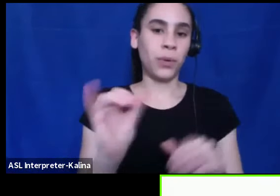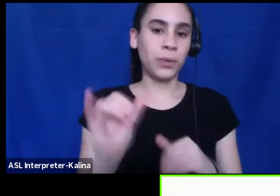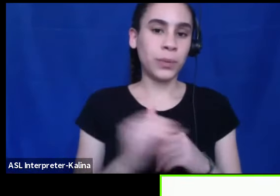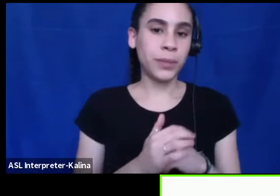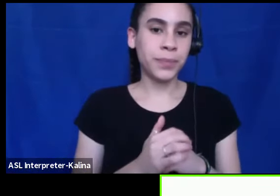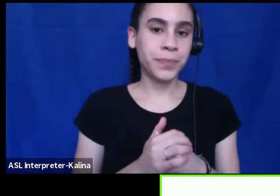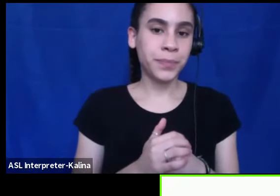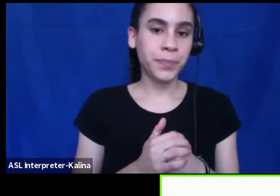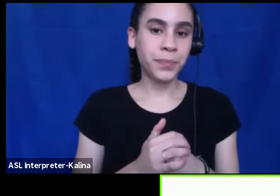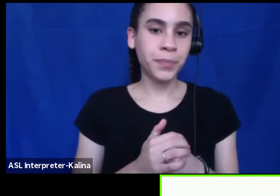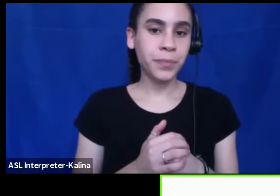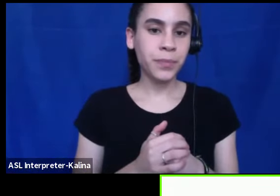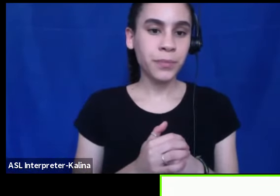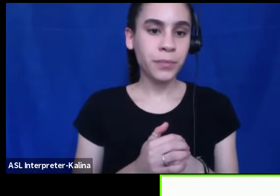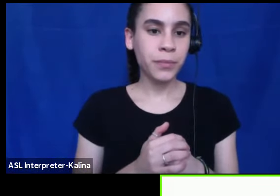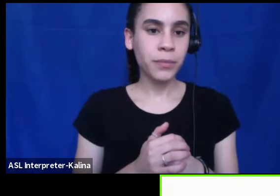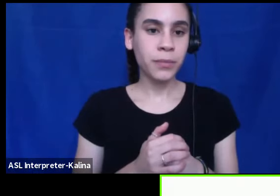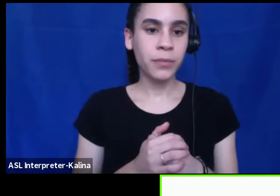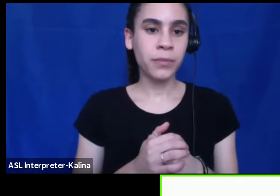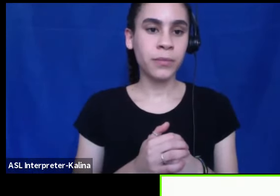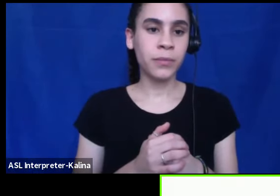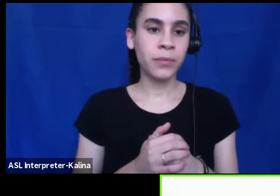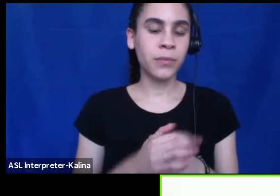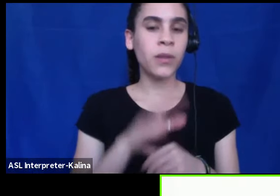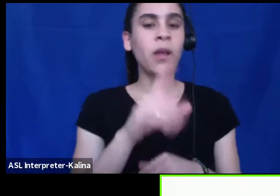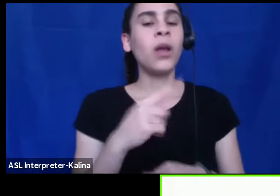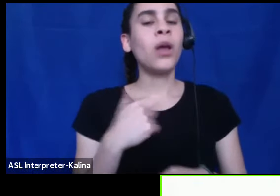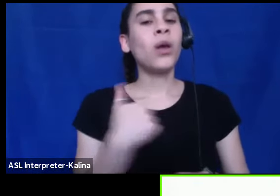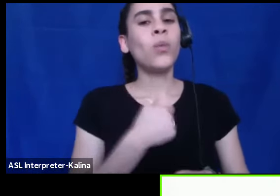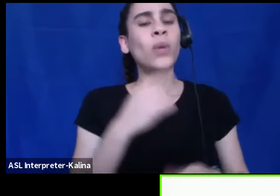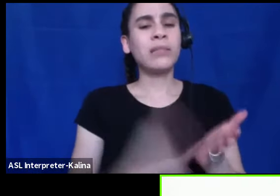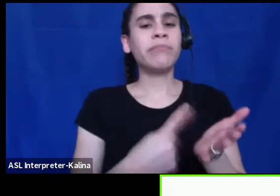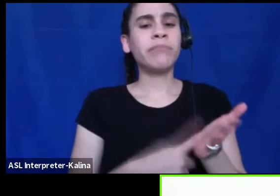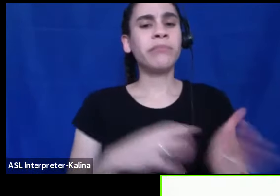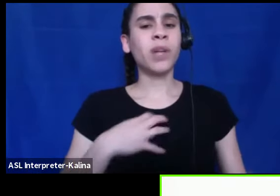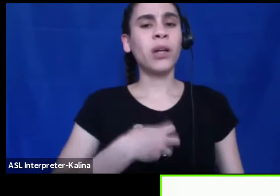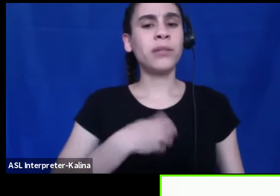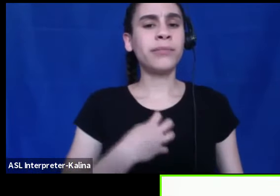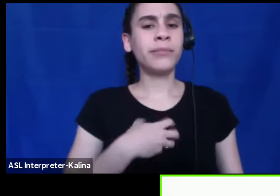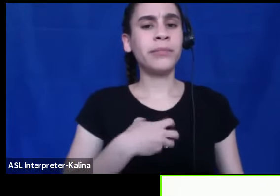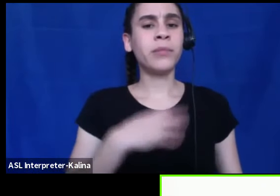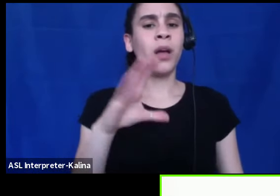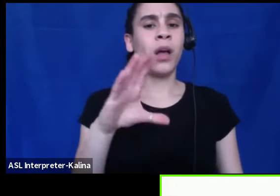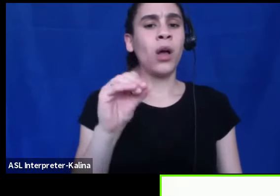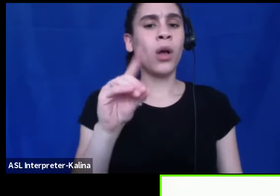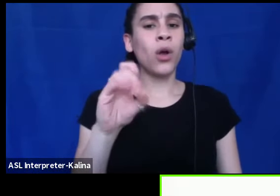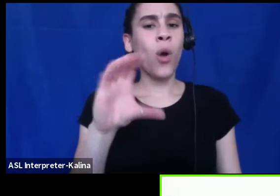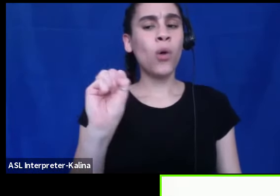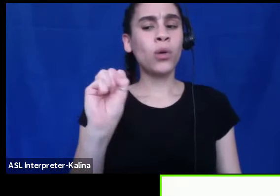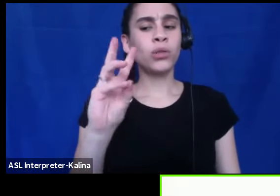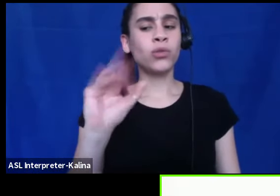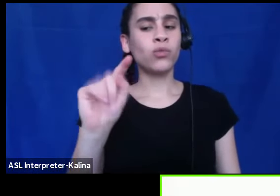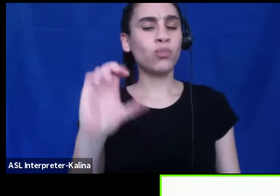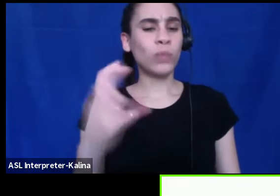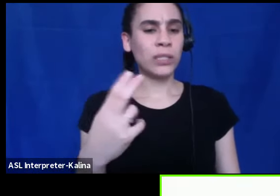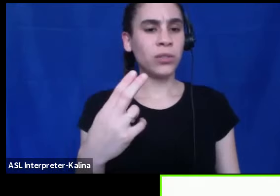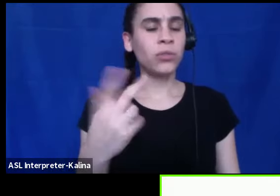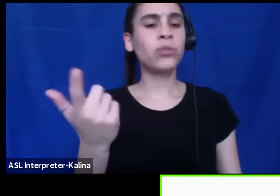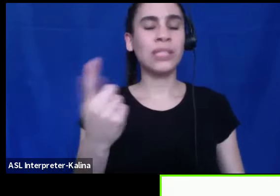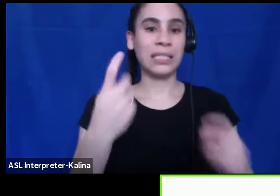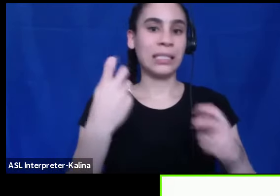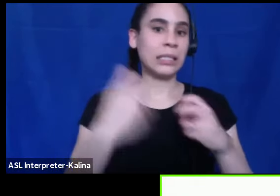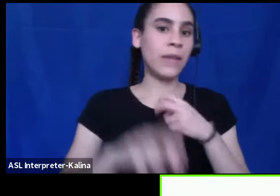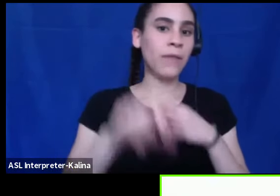about covering and code switching as being a really difficult thing for people who are